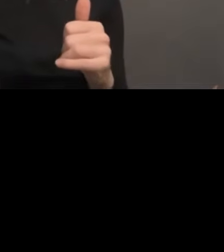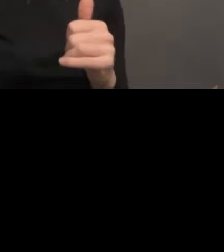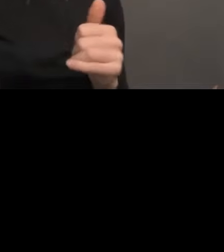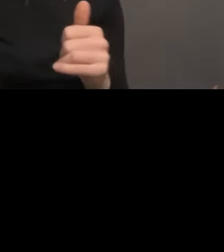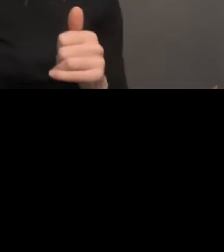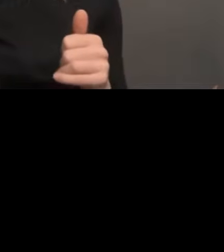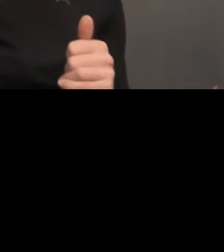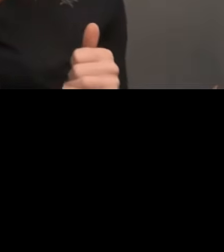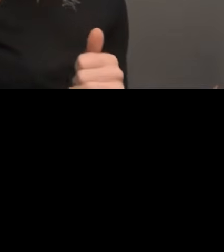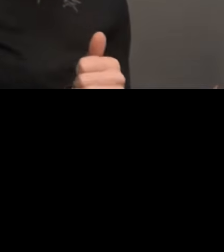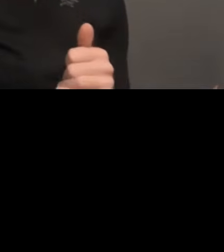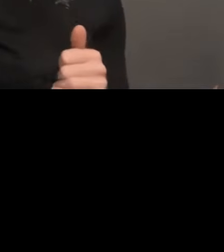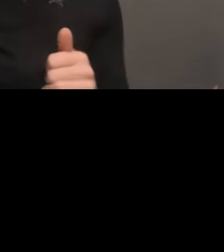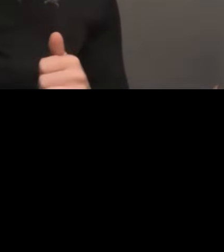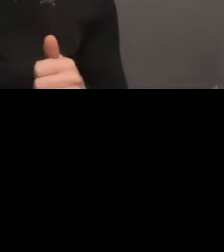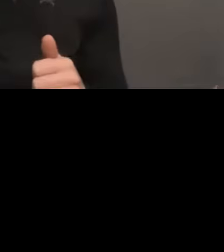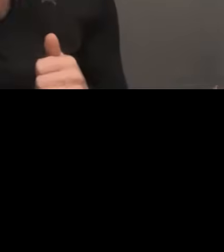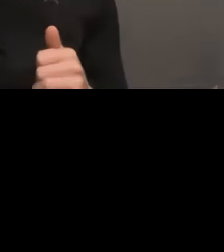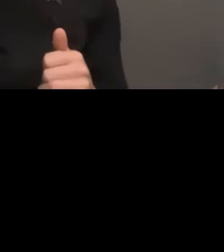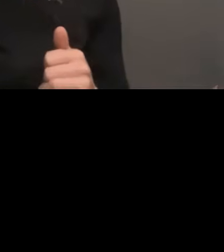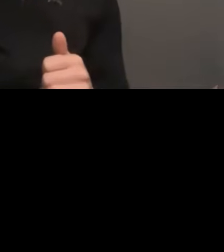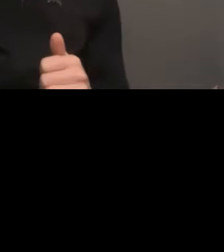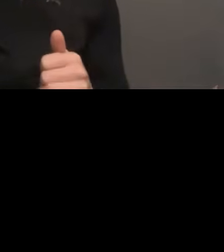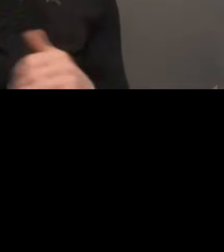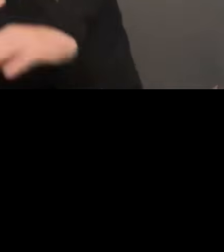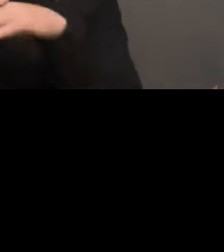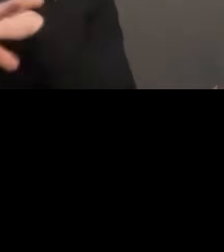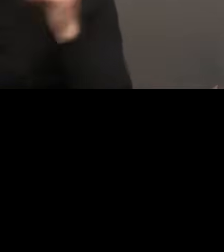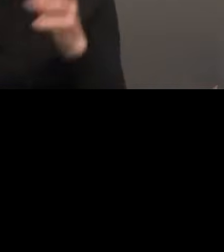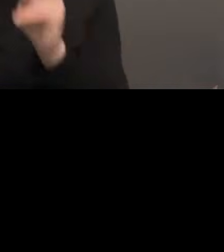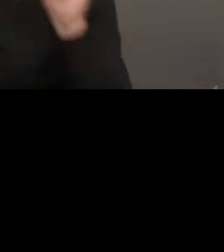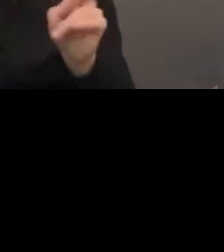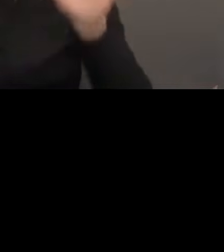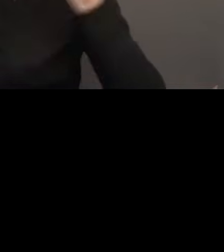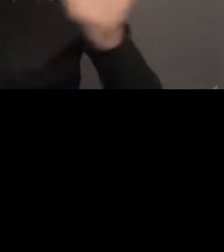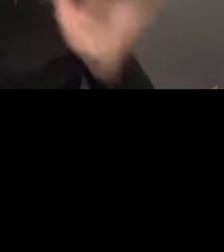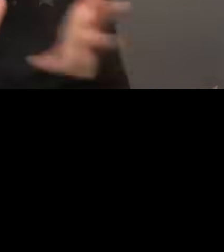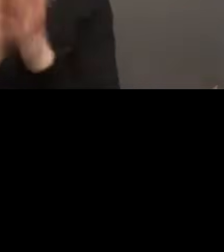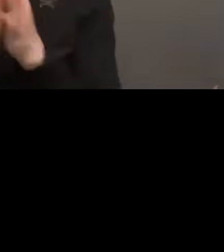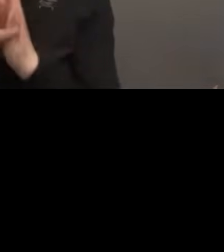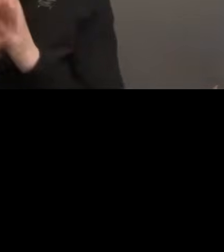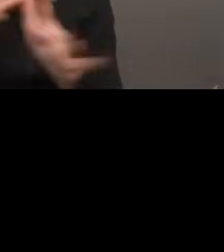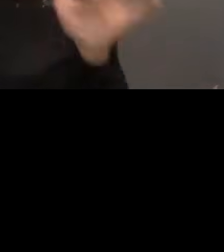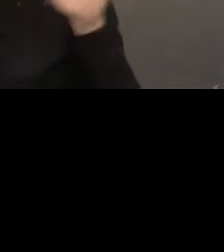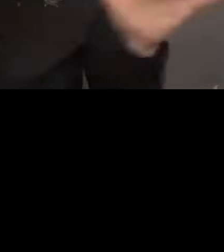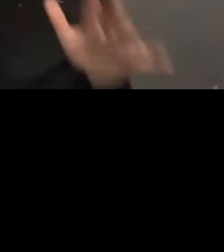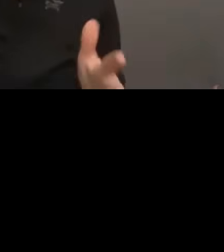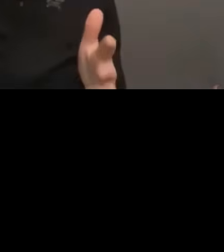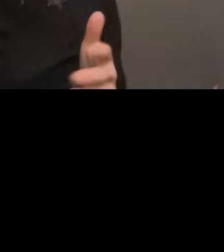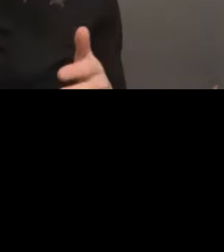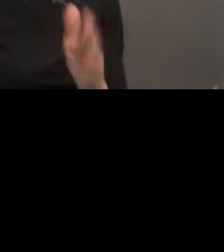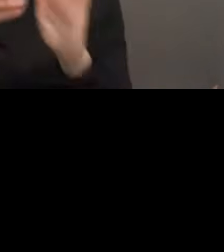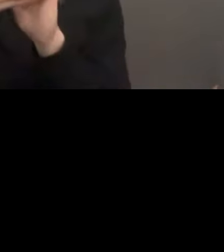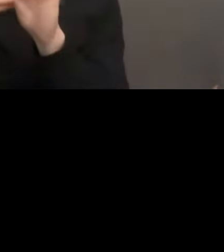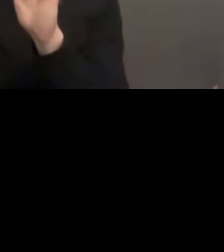see the effects of lots of traffic, right? Pedestrian traffic. So those erises